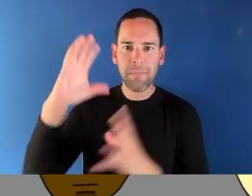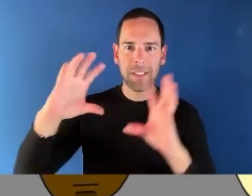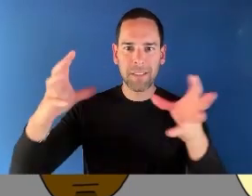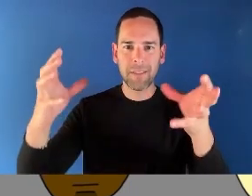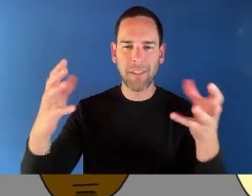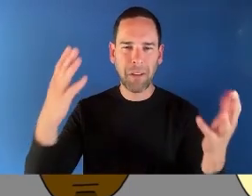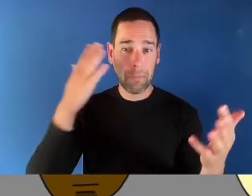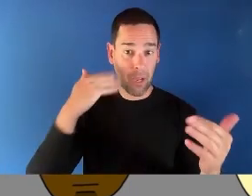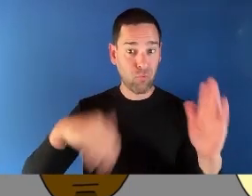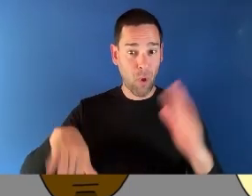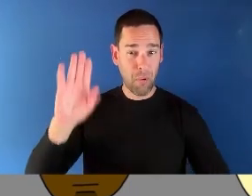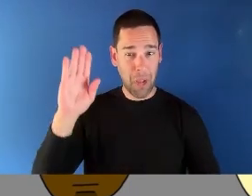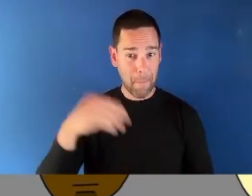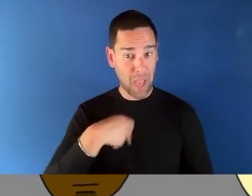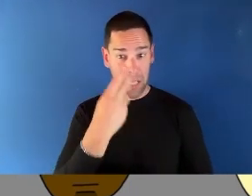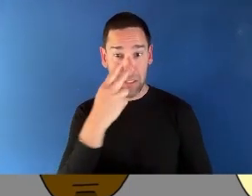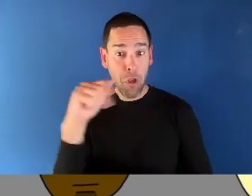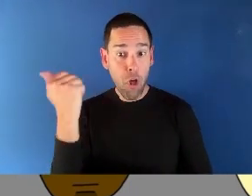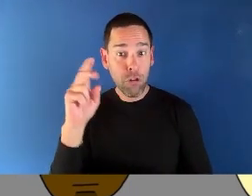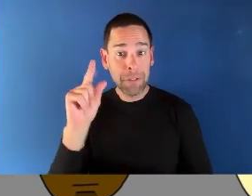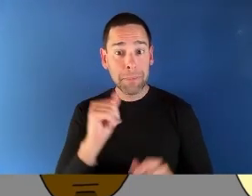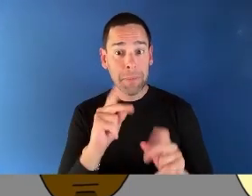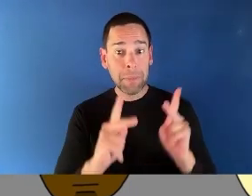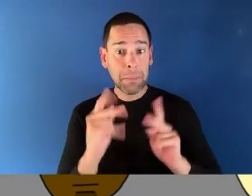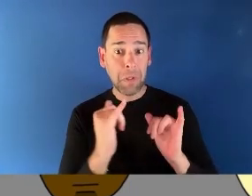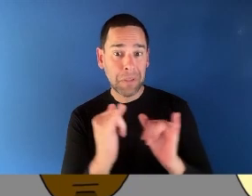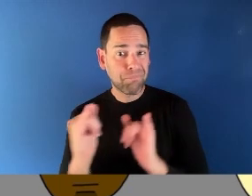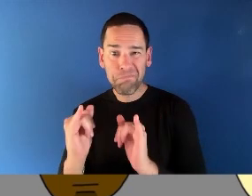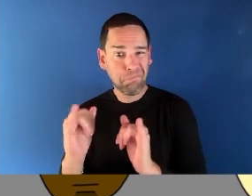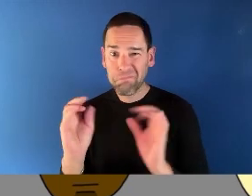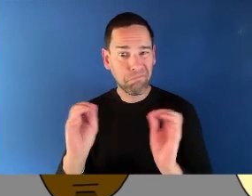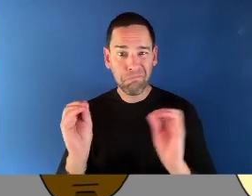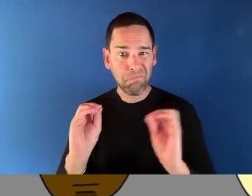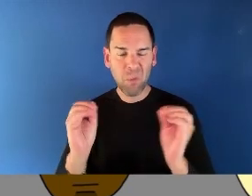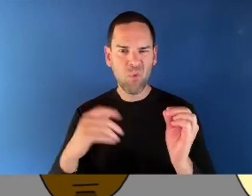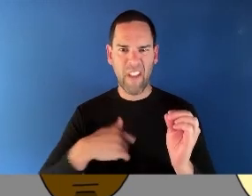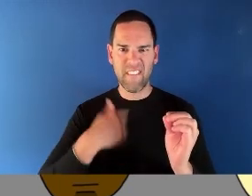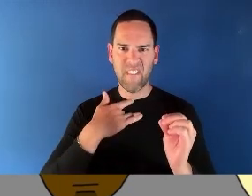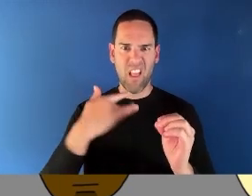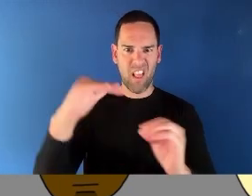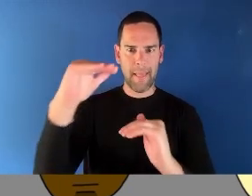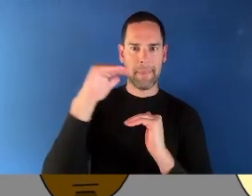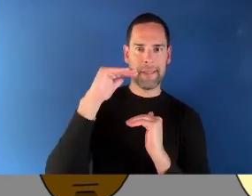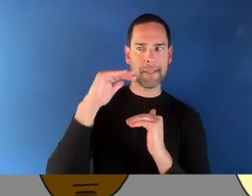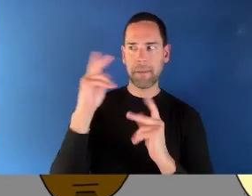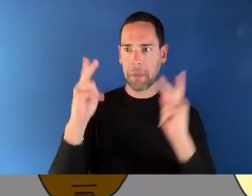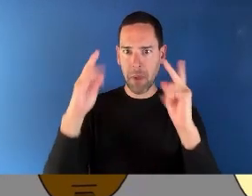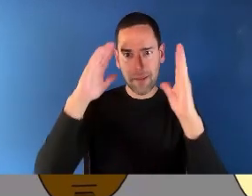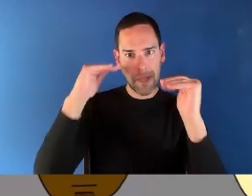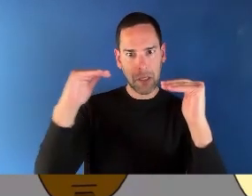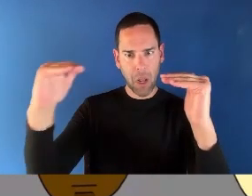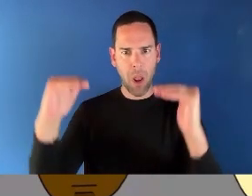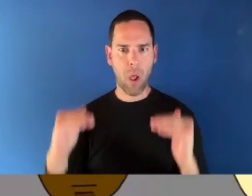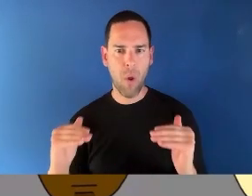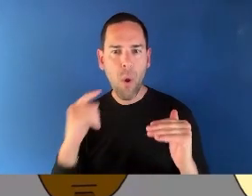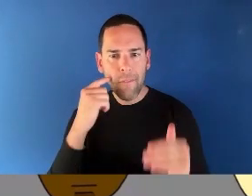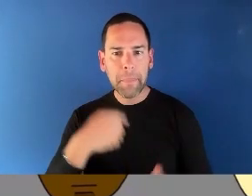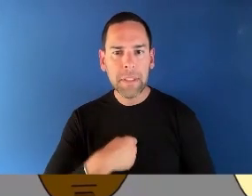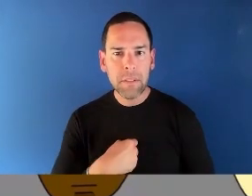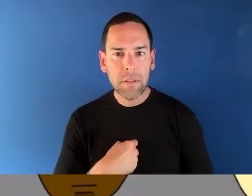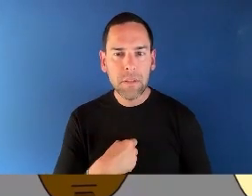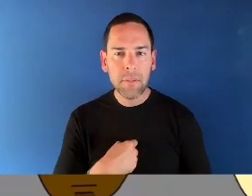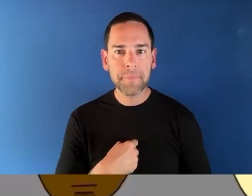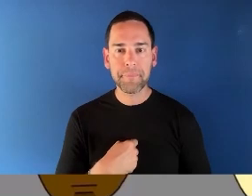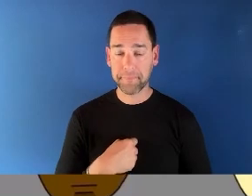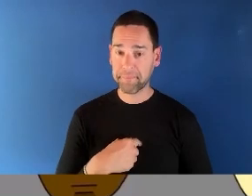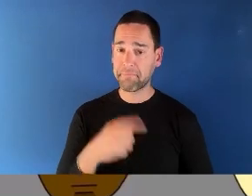did, I realized that there was a limit on what was expected of us or what was thought we could achieve. Ethan as